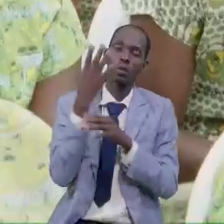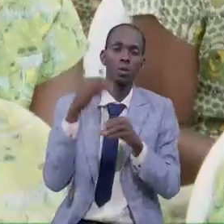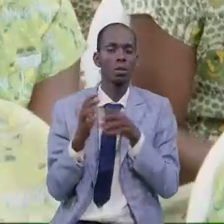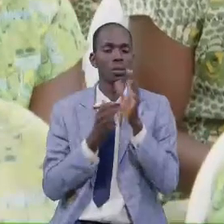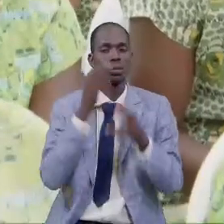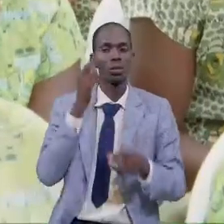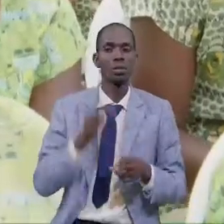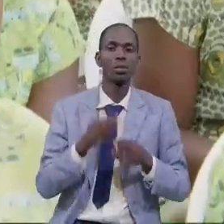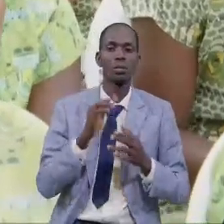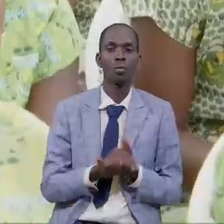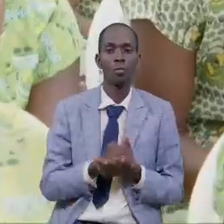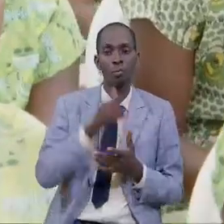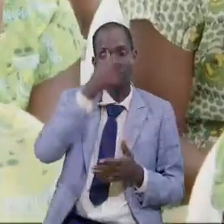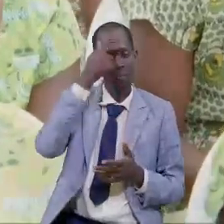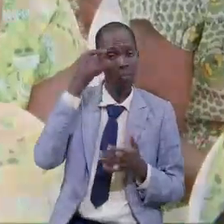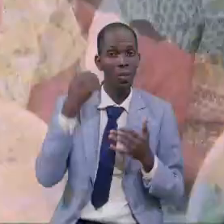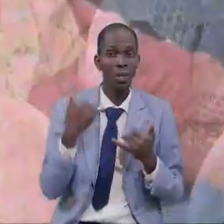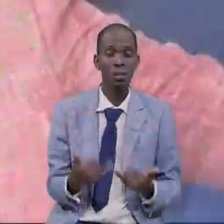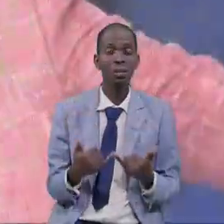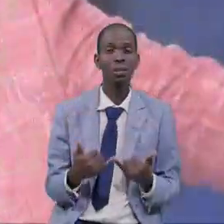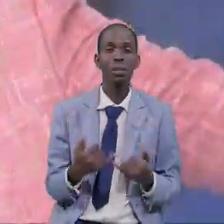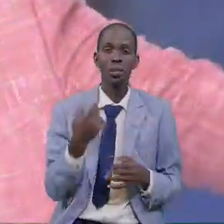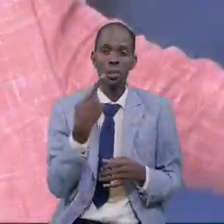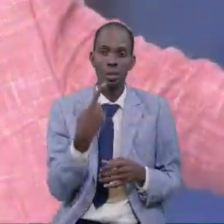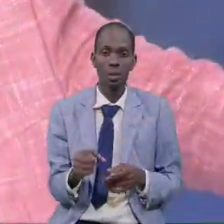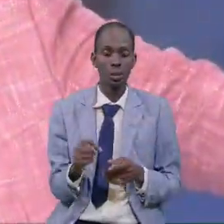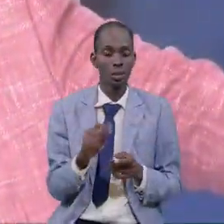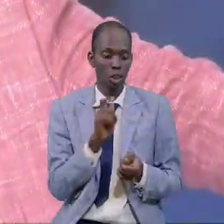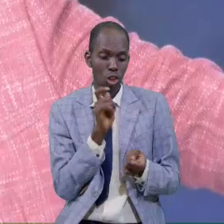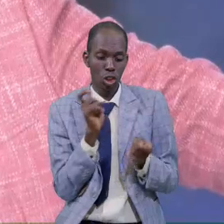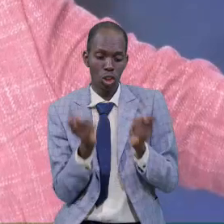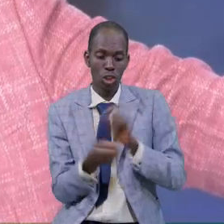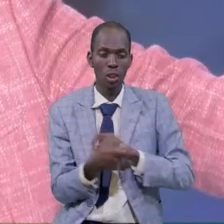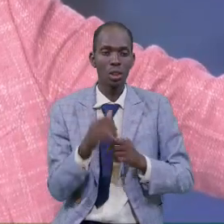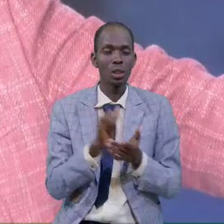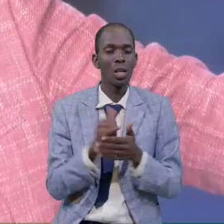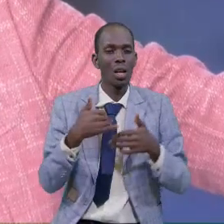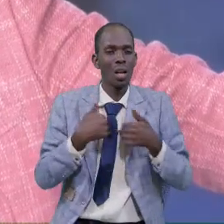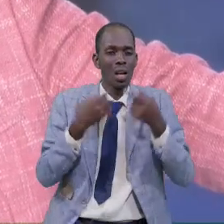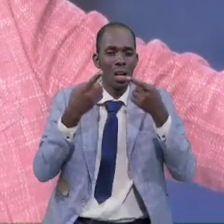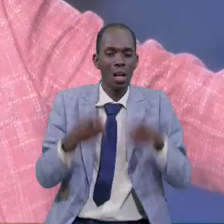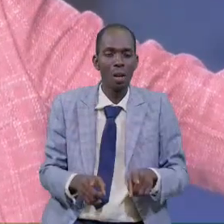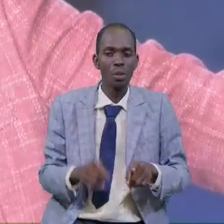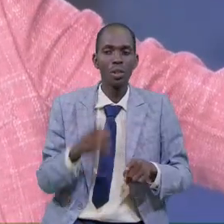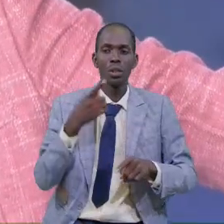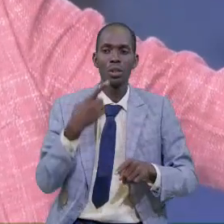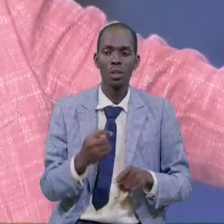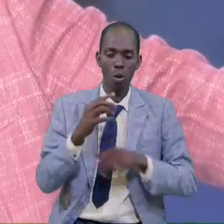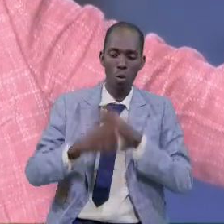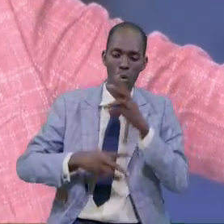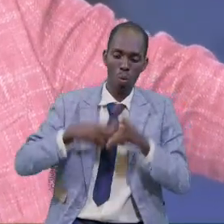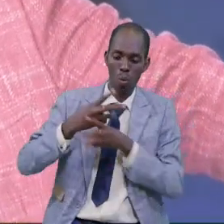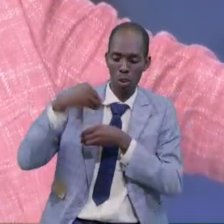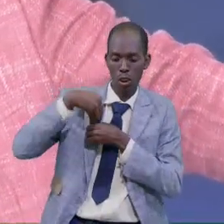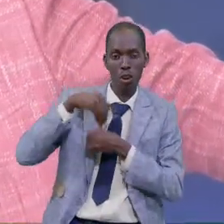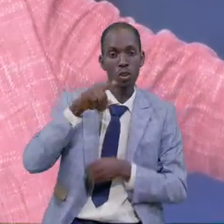because now the change that has taken place, the world in you, the change that has